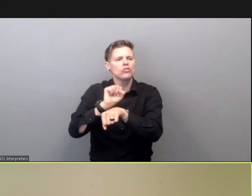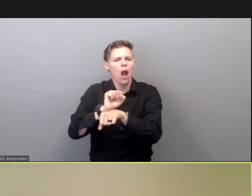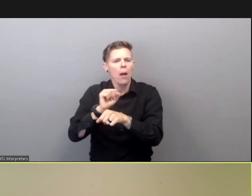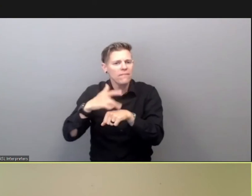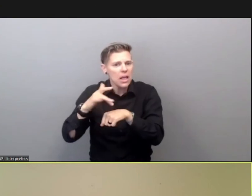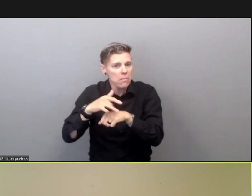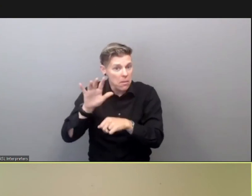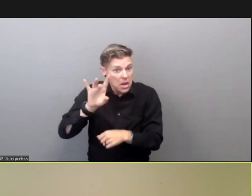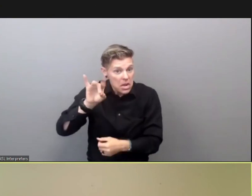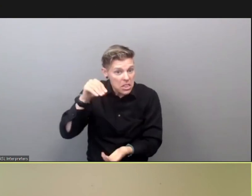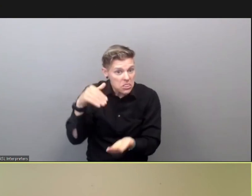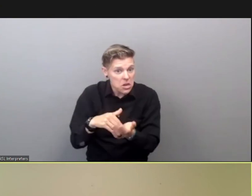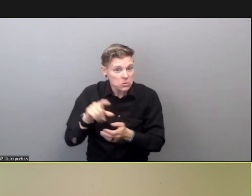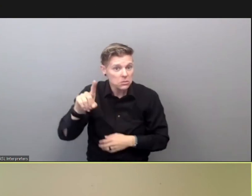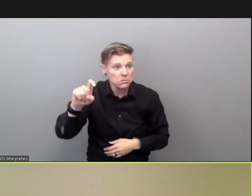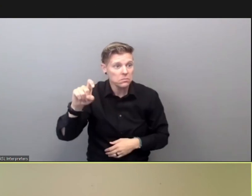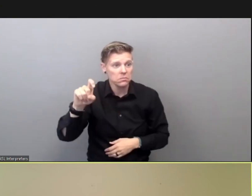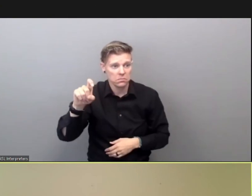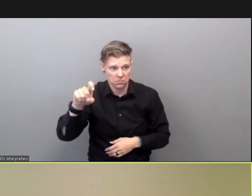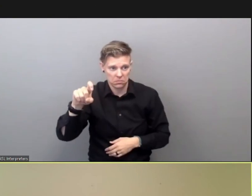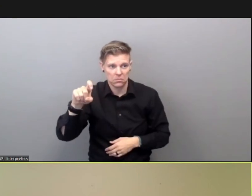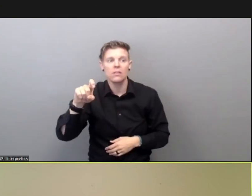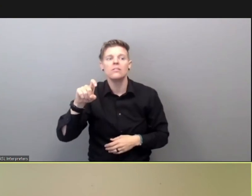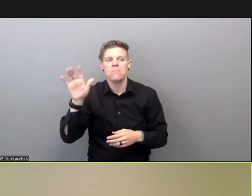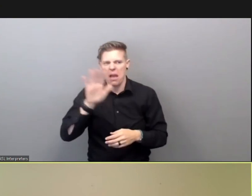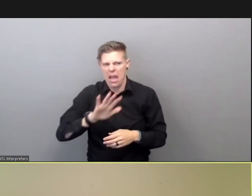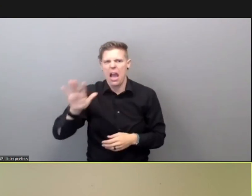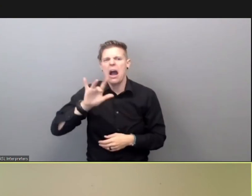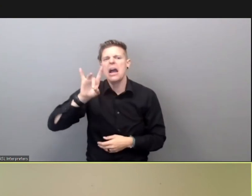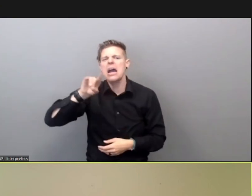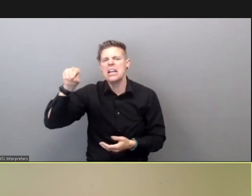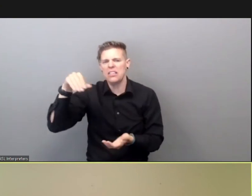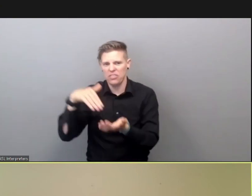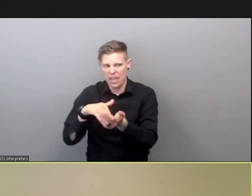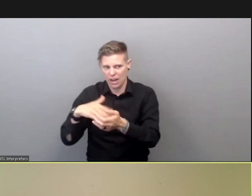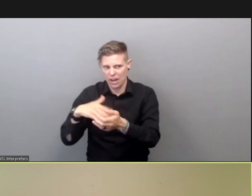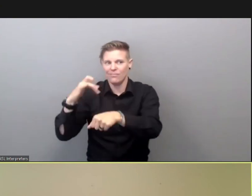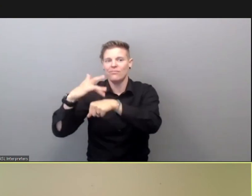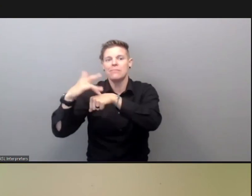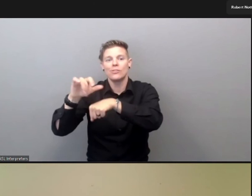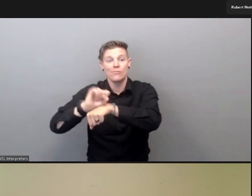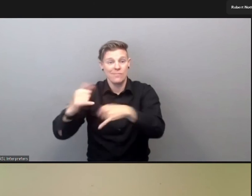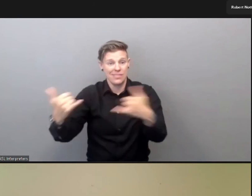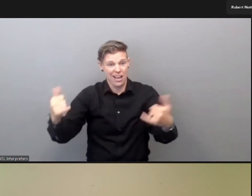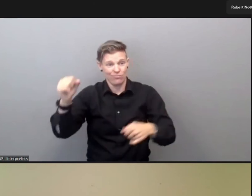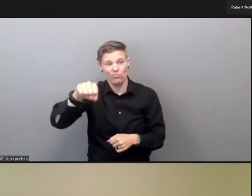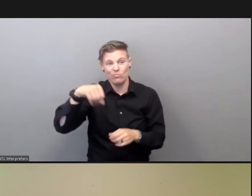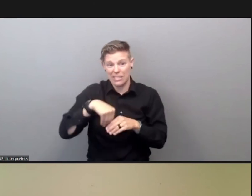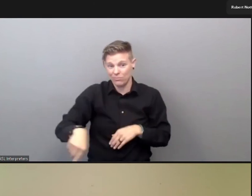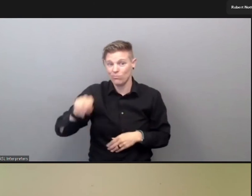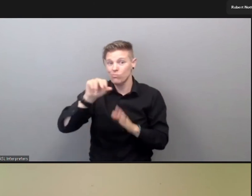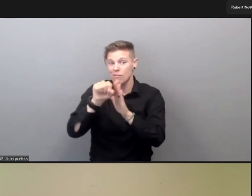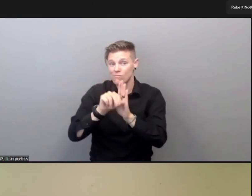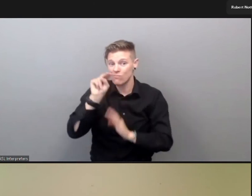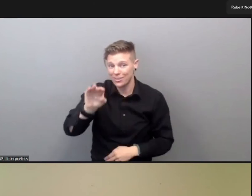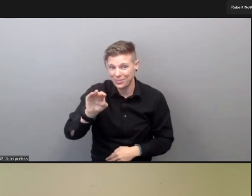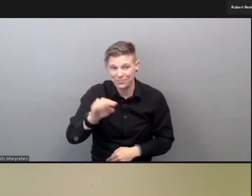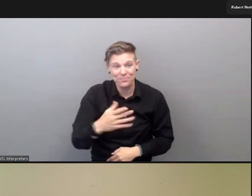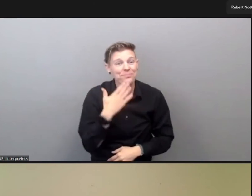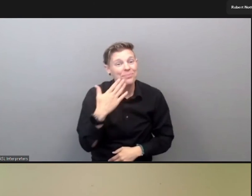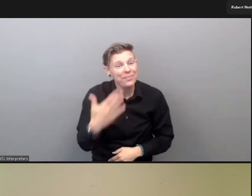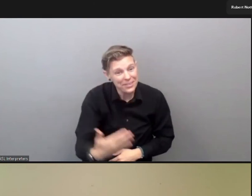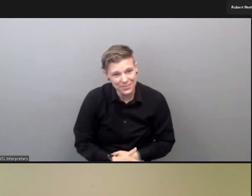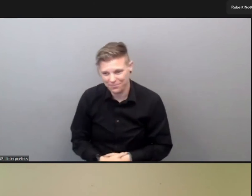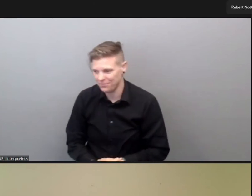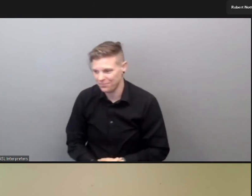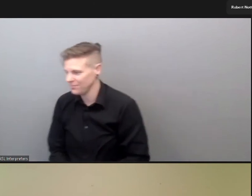Right, we were looking at over 80,000 openings, I believe is the number. Thank you. I have one last question if I can